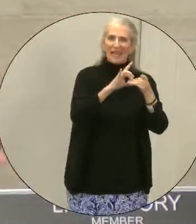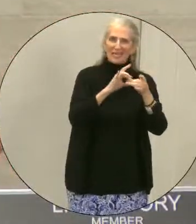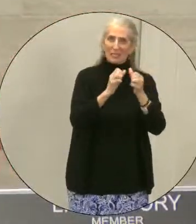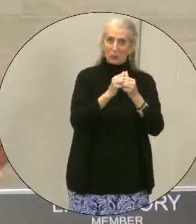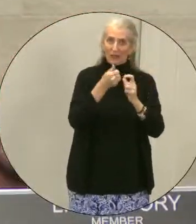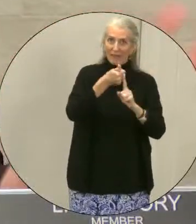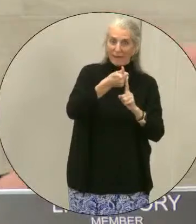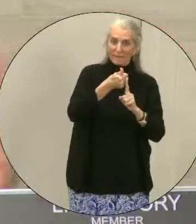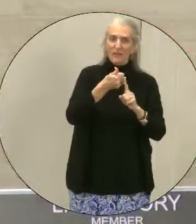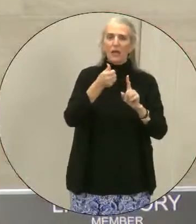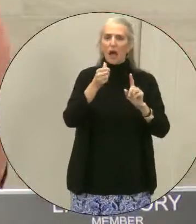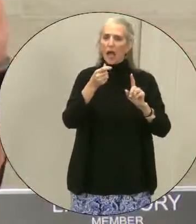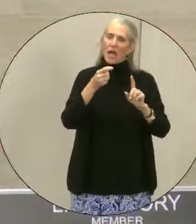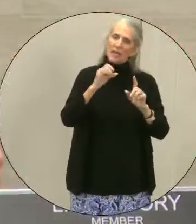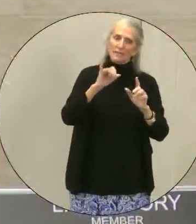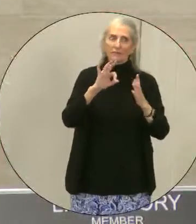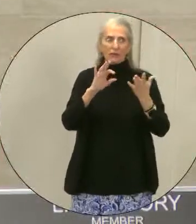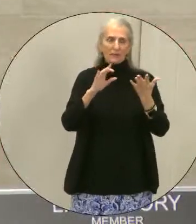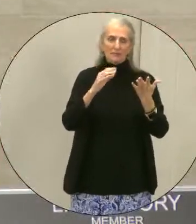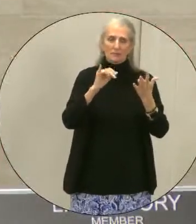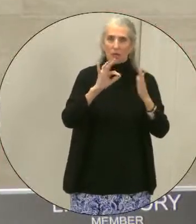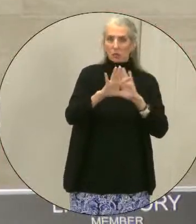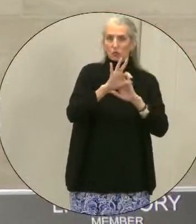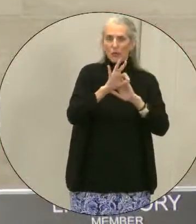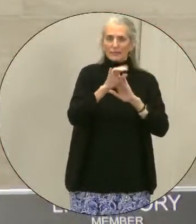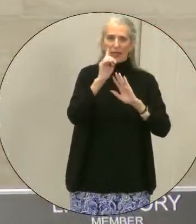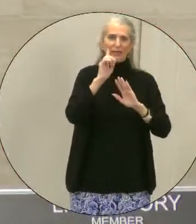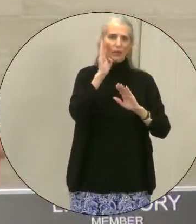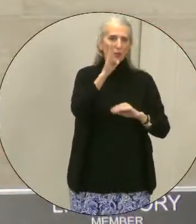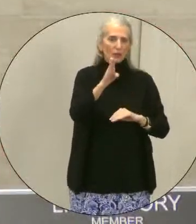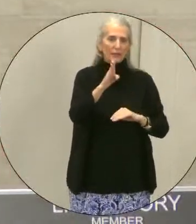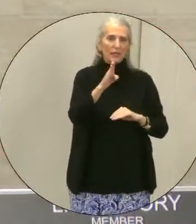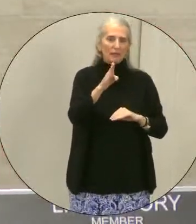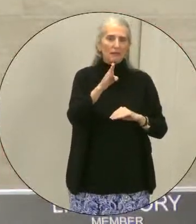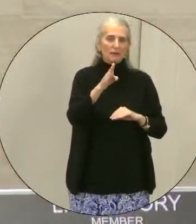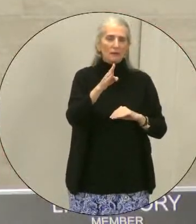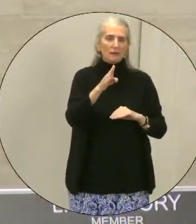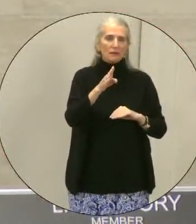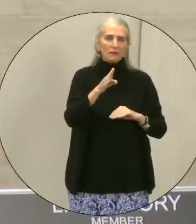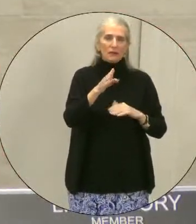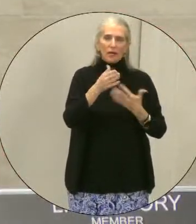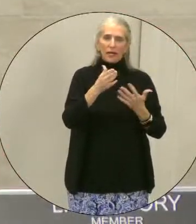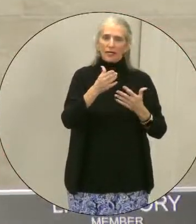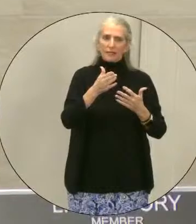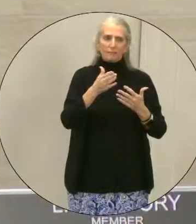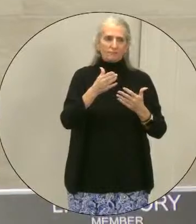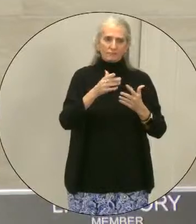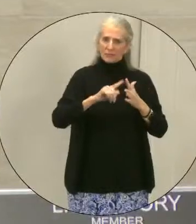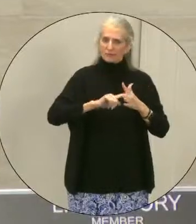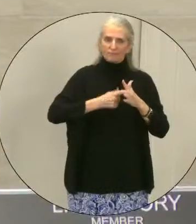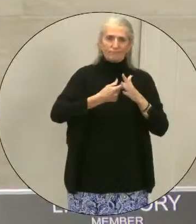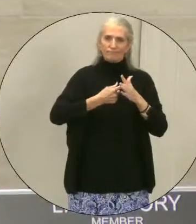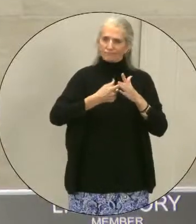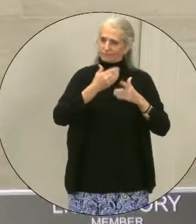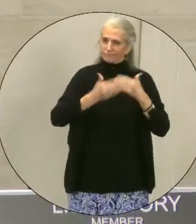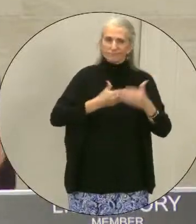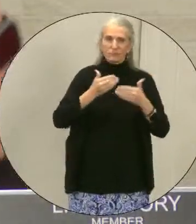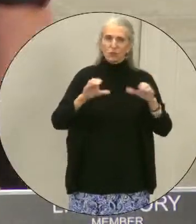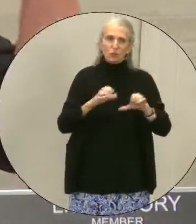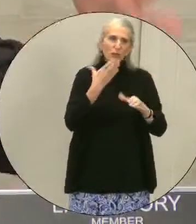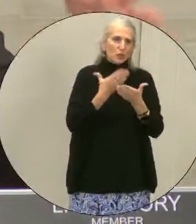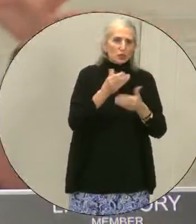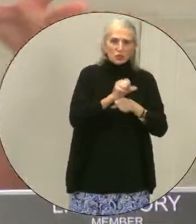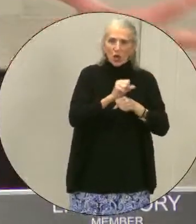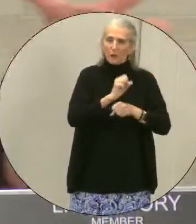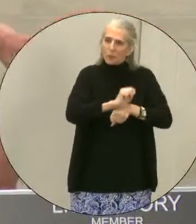he could do a great job. If he is our choice, I think he will, be a, hit it running, really, do a good job, work hard.